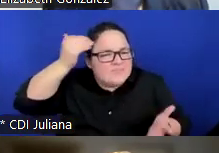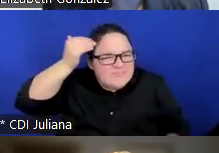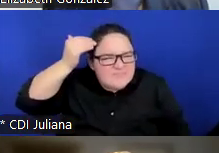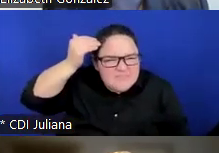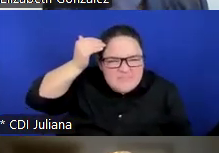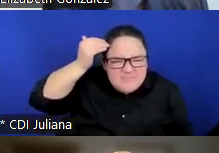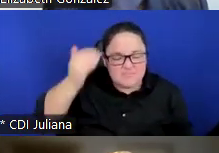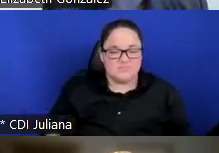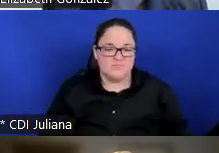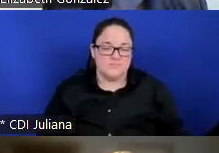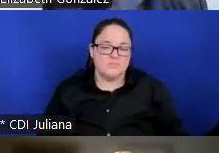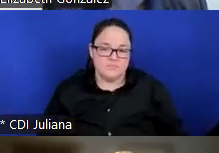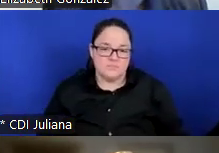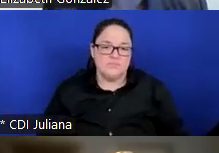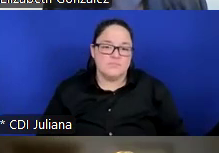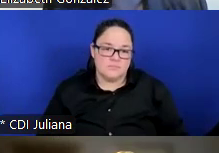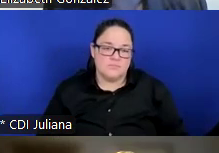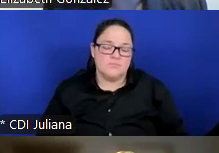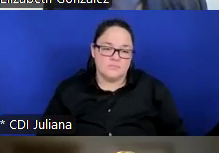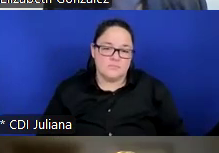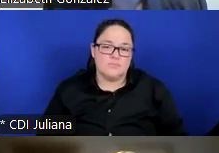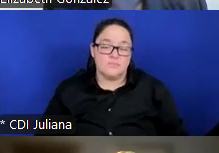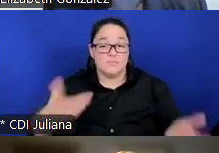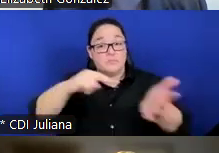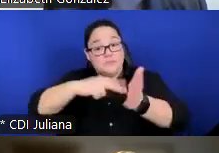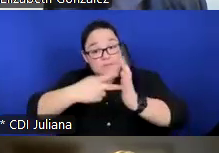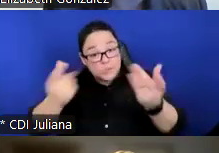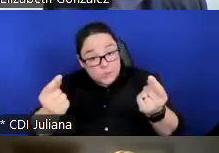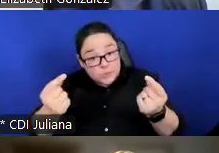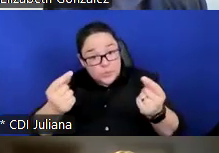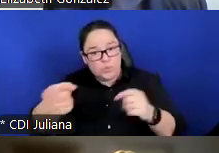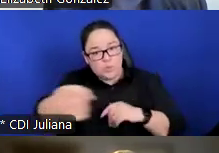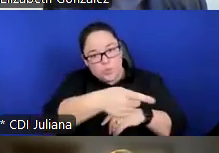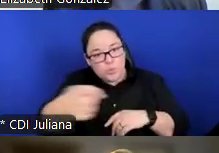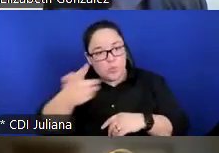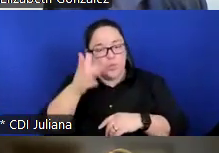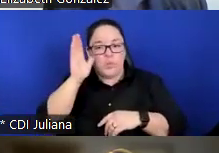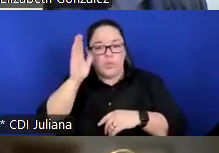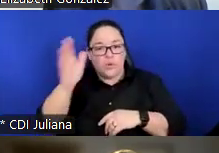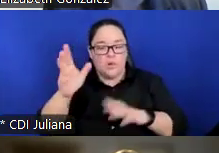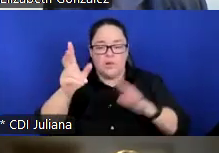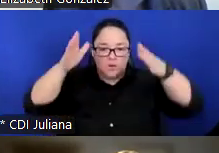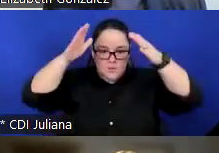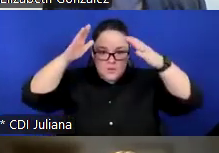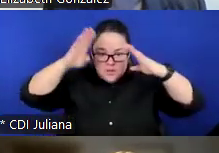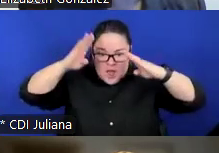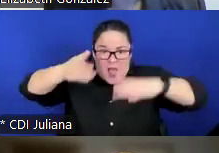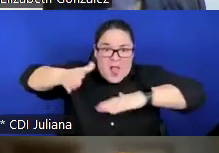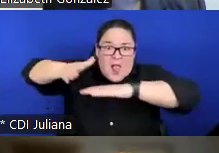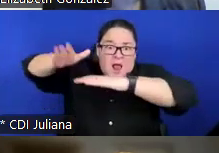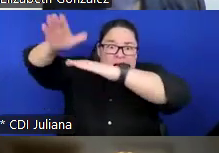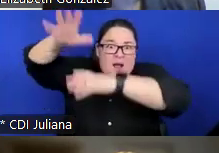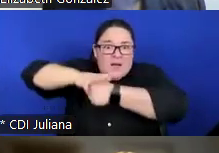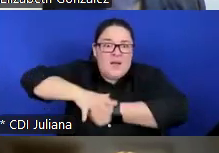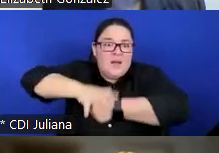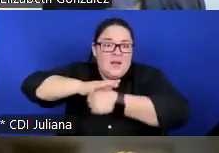You are going to be worrying much more about your credit card debt than the credit card company is